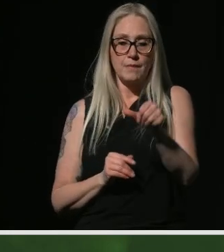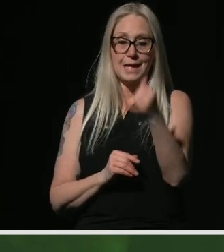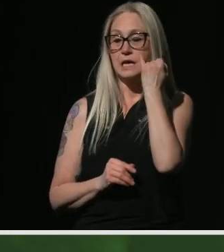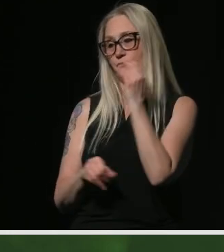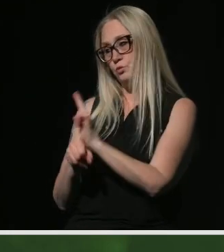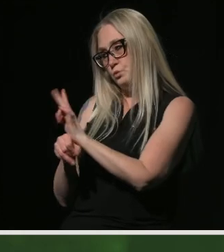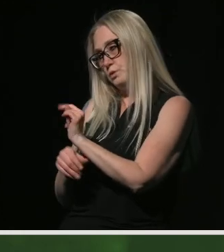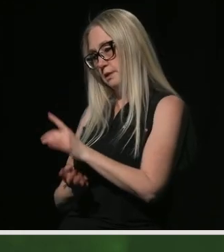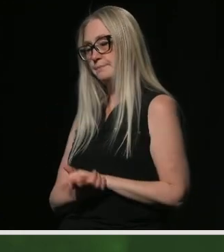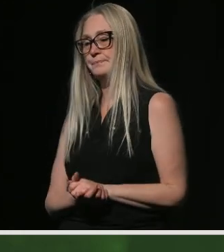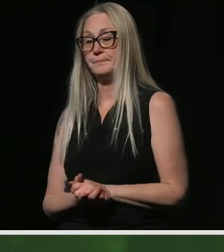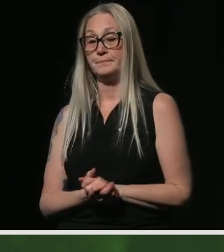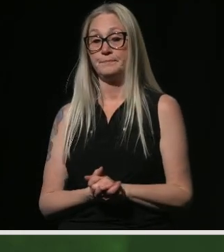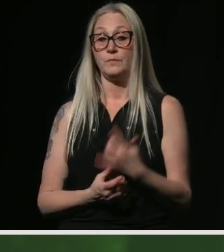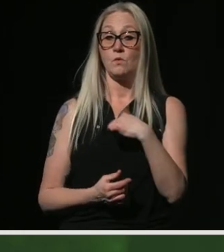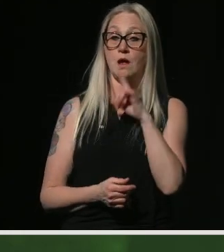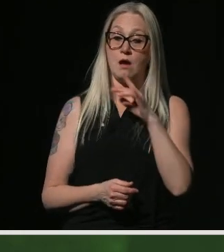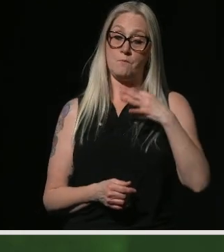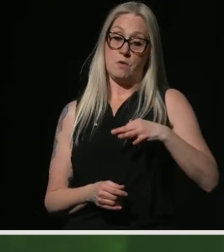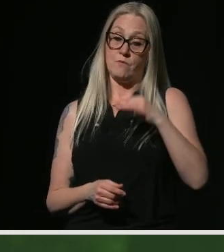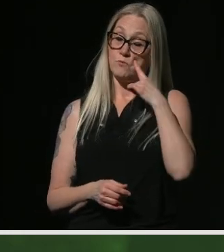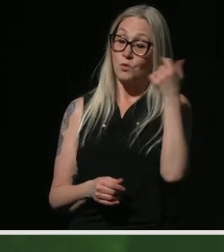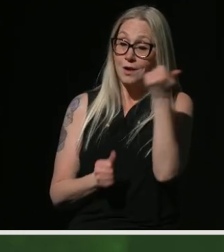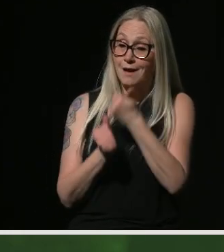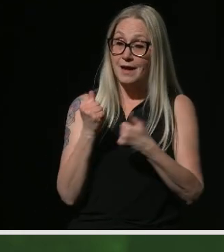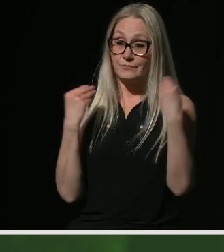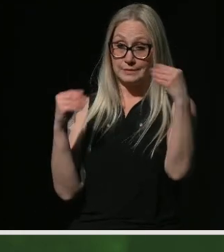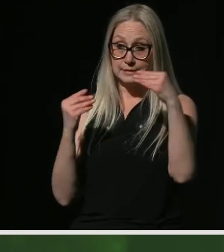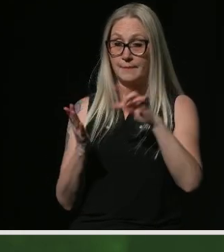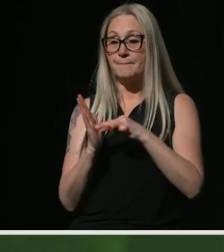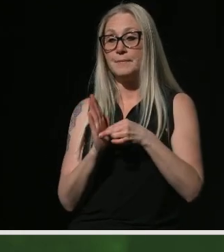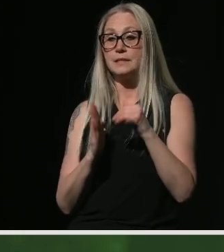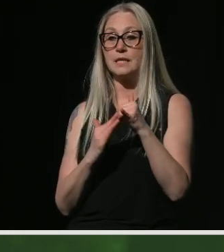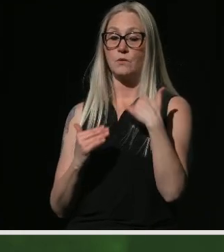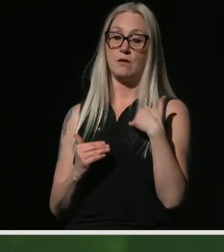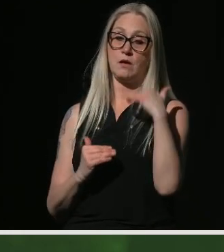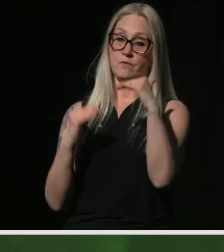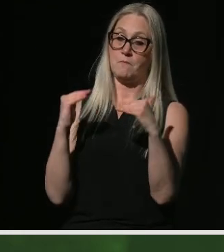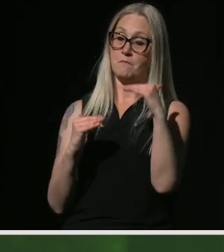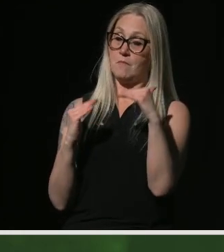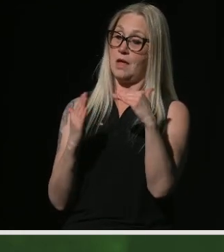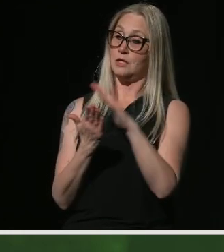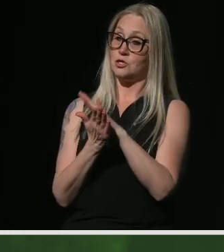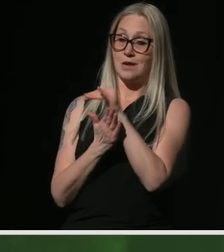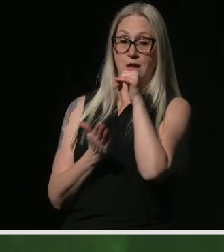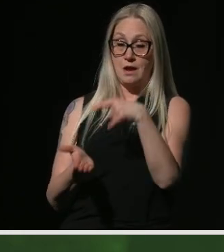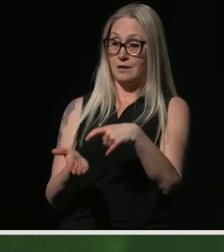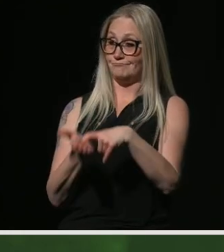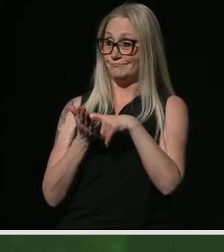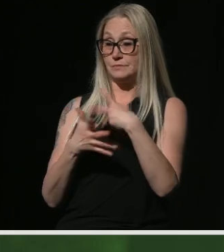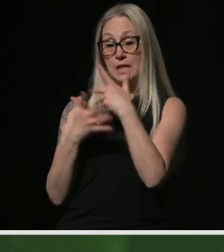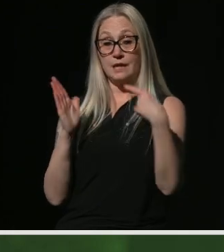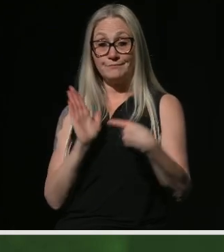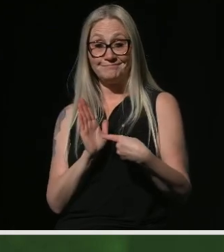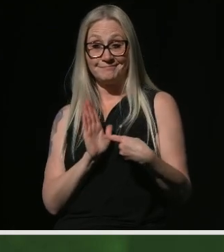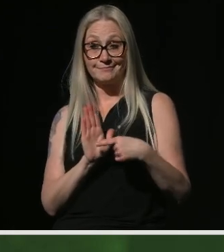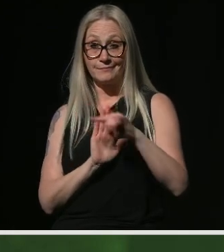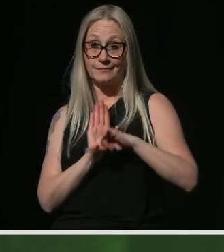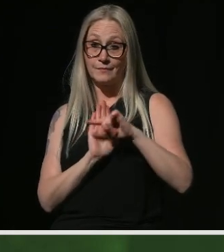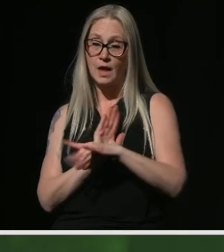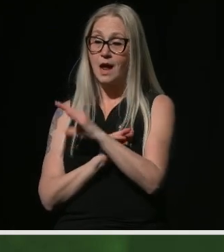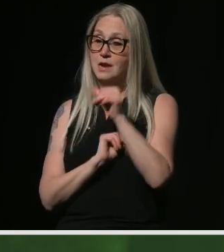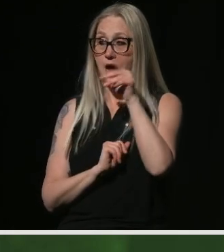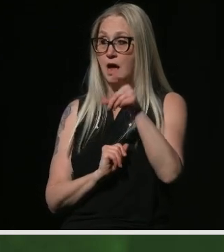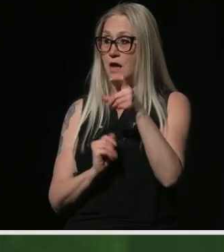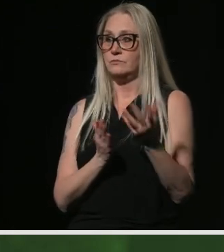same time, we are profitable on every sale. It means we have a balance sheet that doesn't require enormous amounts of debt, and we don't have to raise enormous amounts of